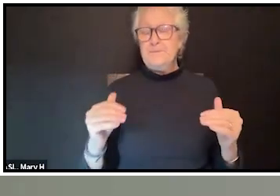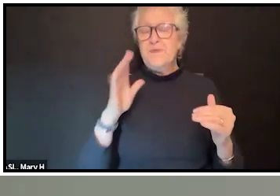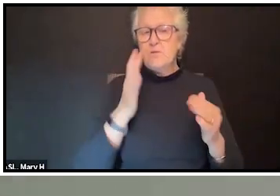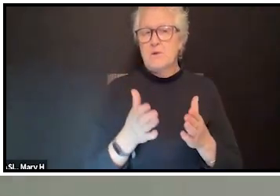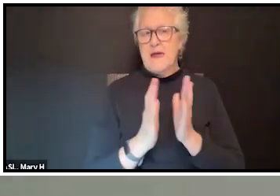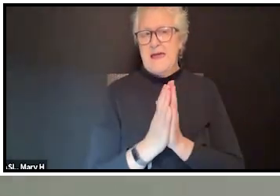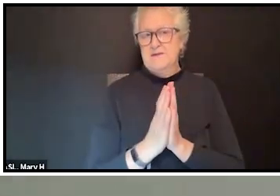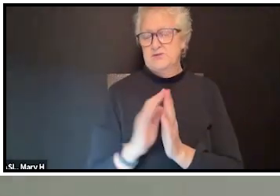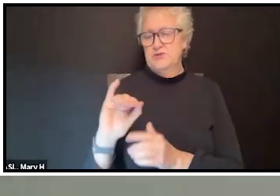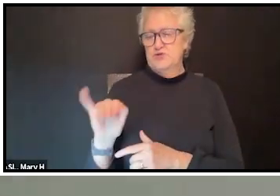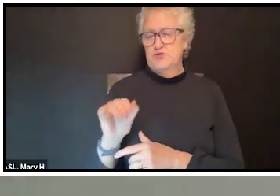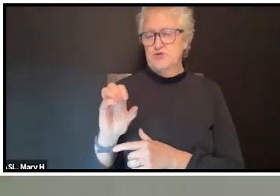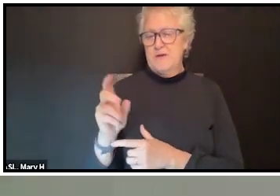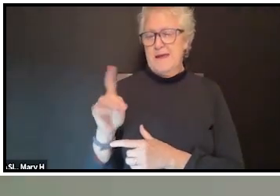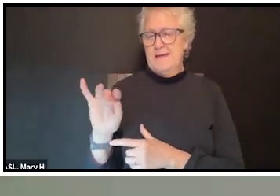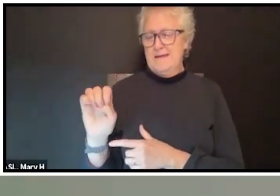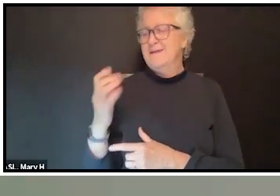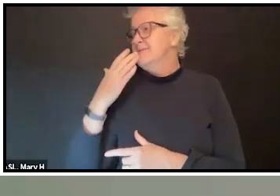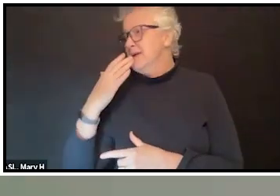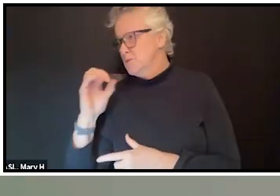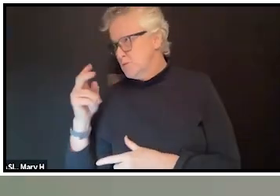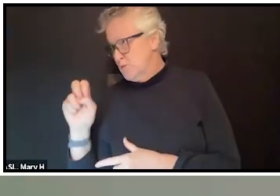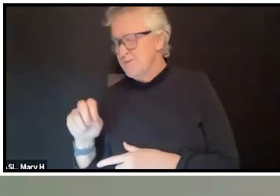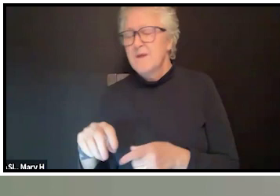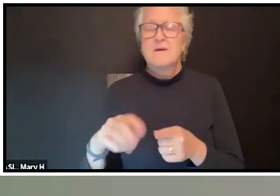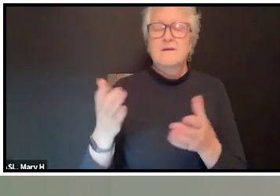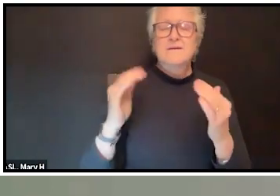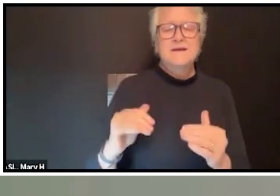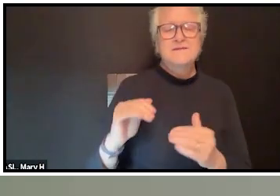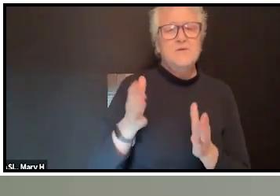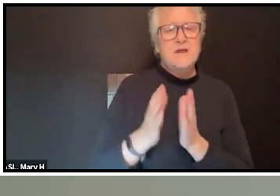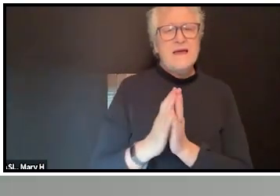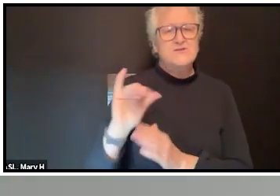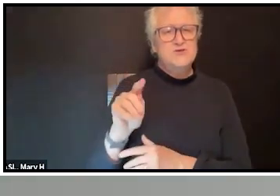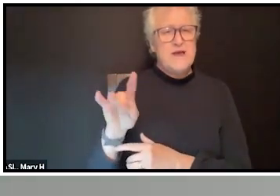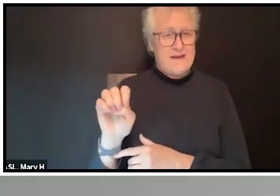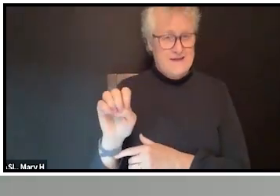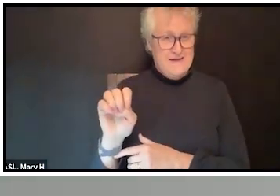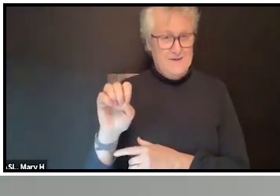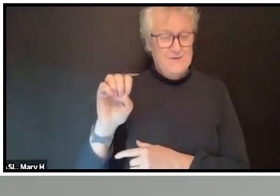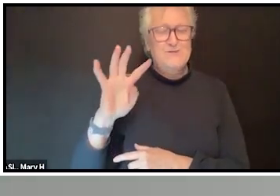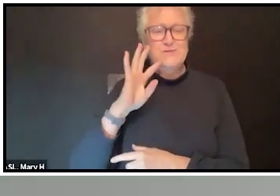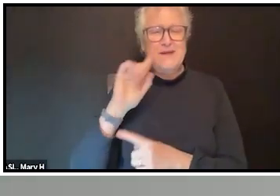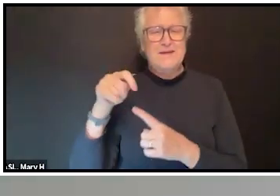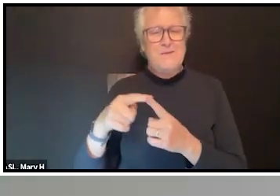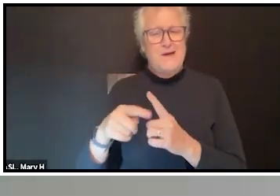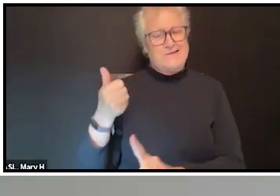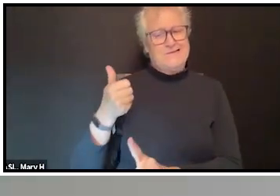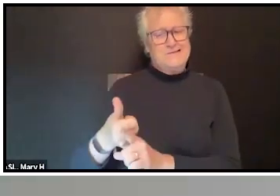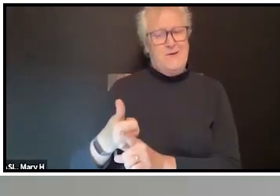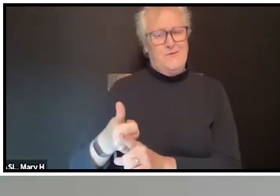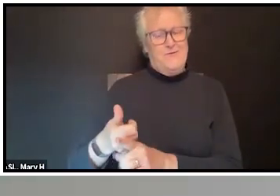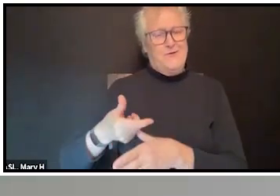on all things related to self-direction, her favorite topic. Hello, everybody. Thank you,